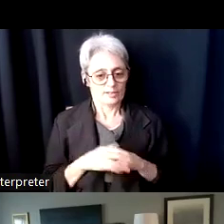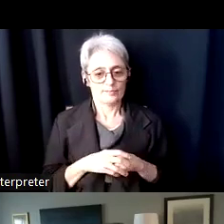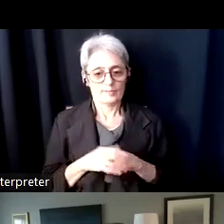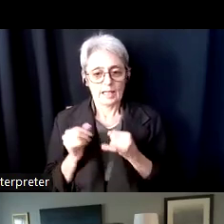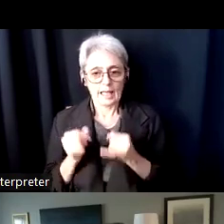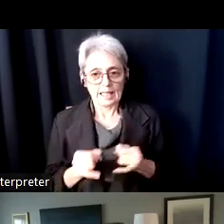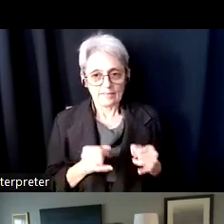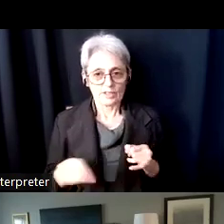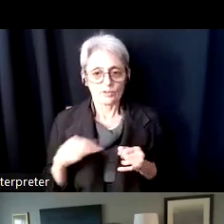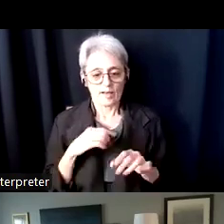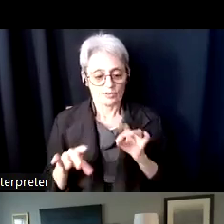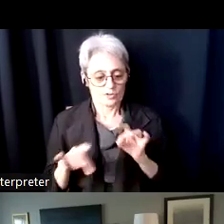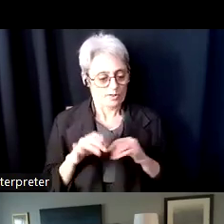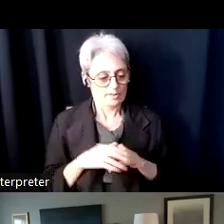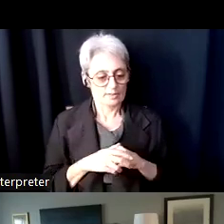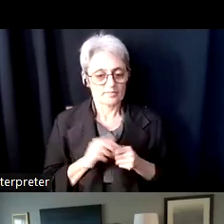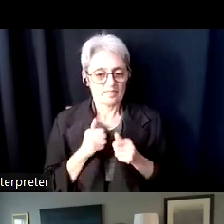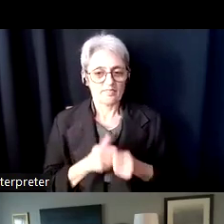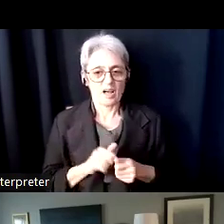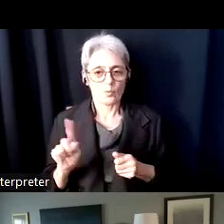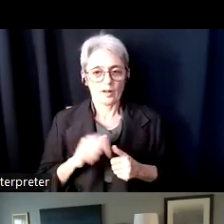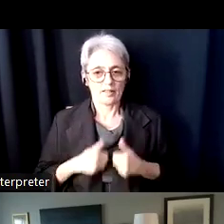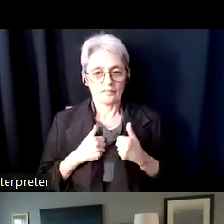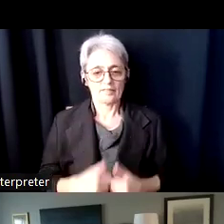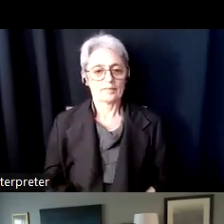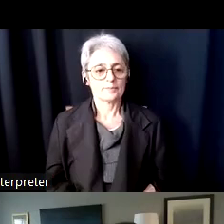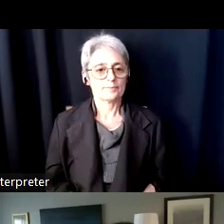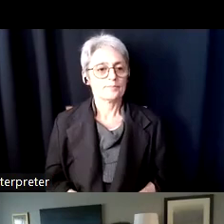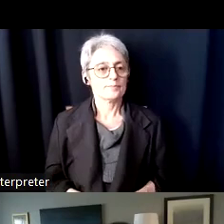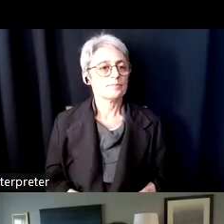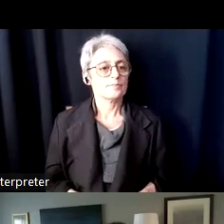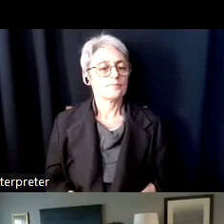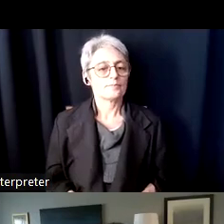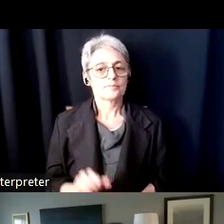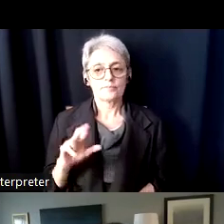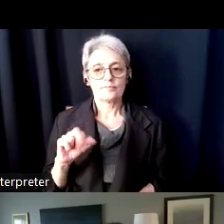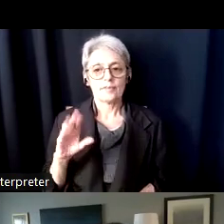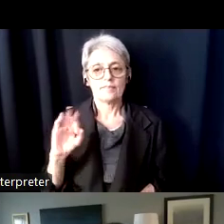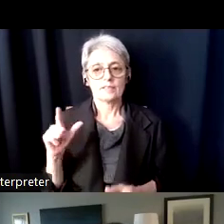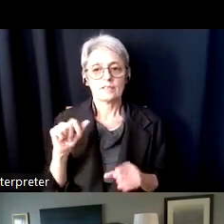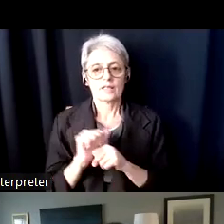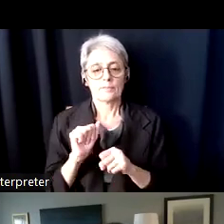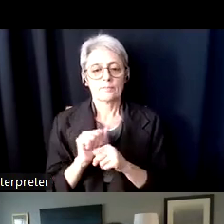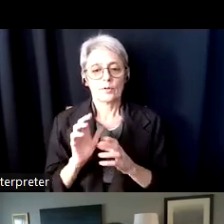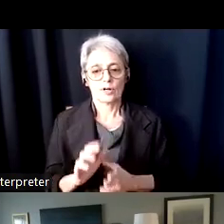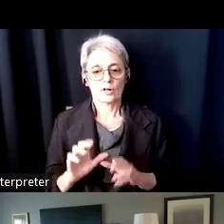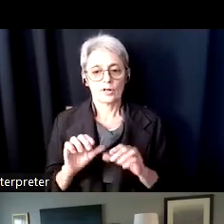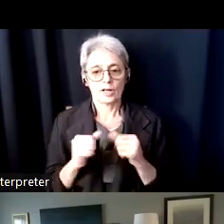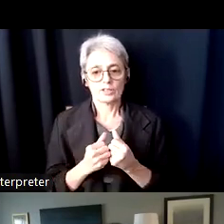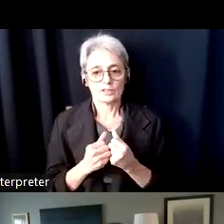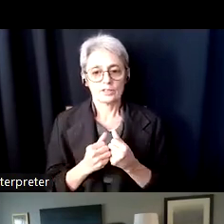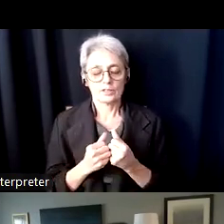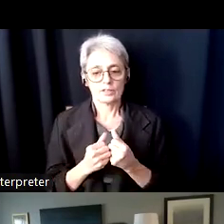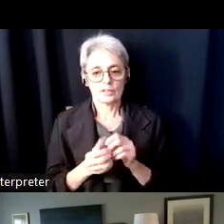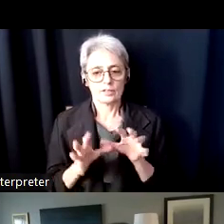on what region they are in. IRIS fiscal employer agencies help participants choose and manage